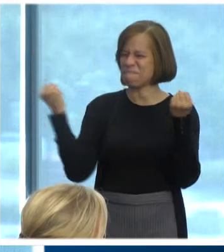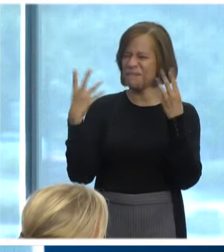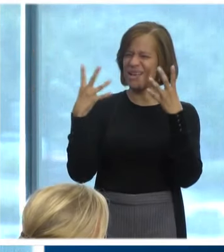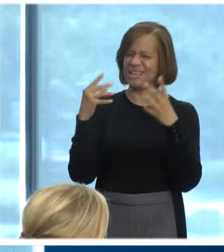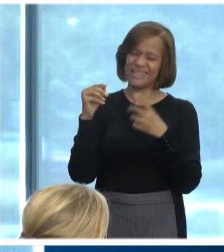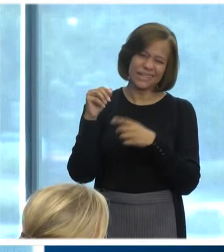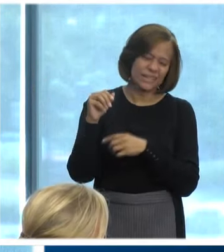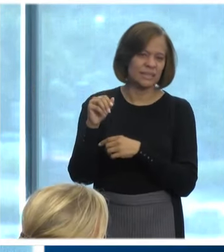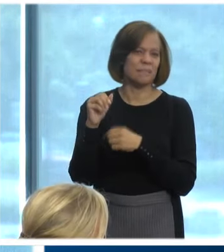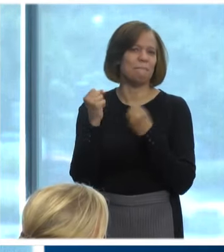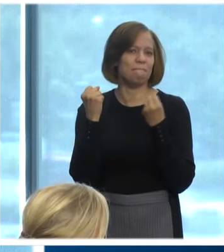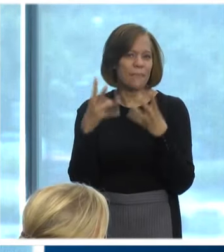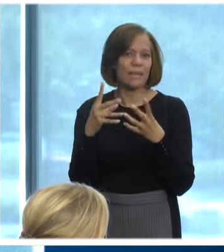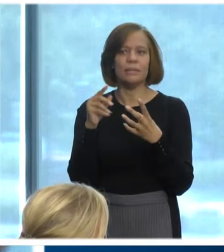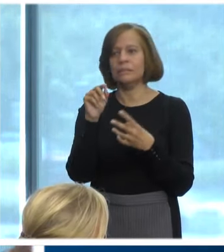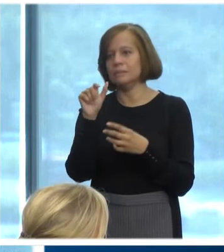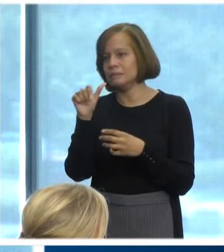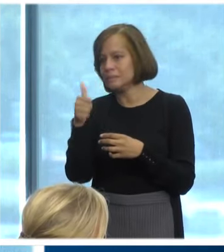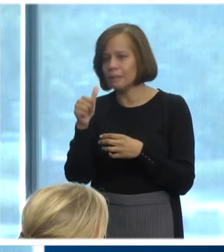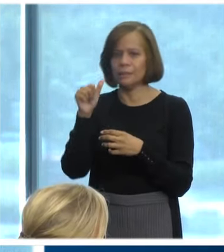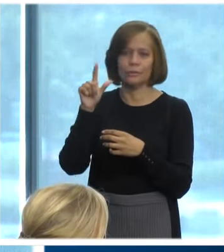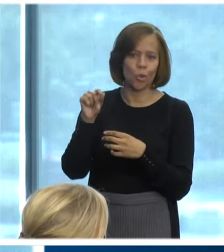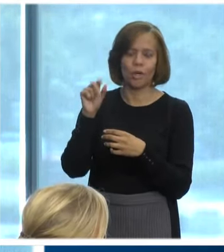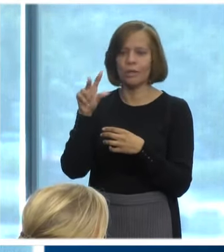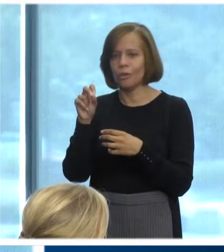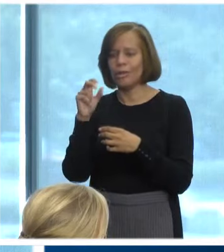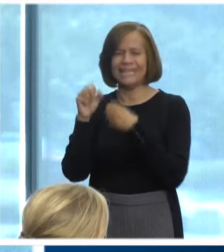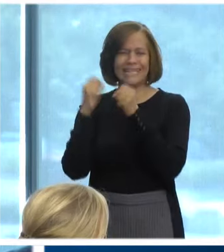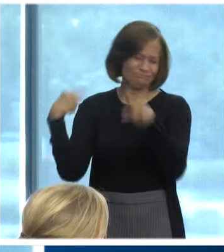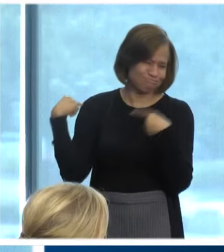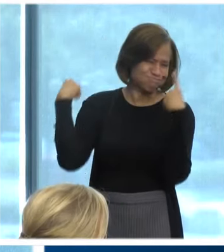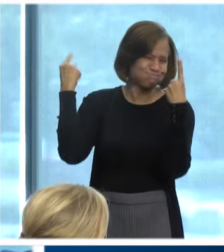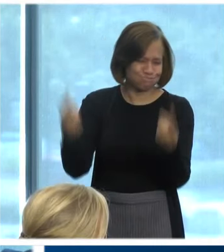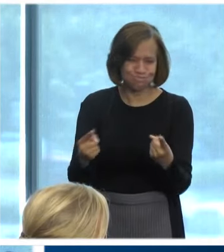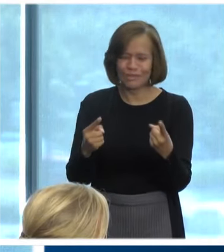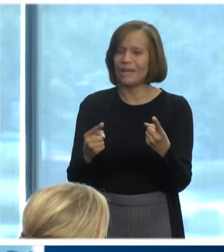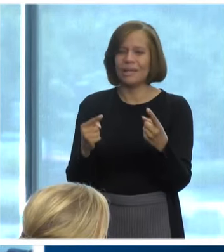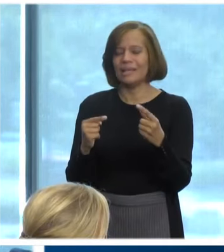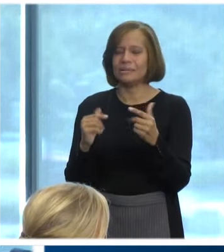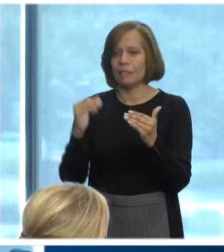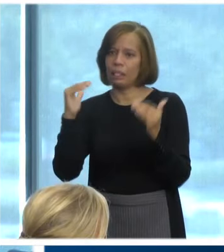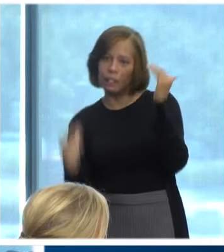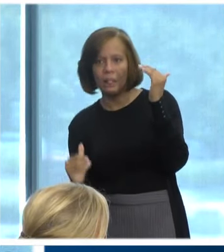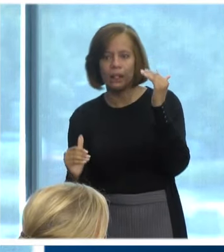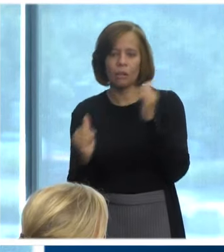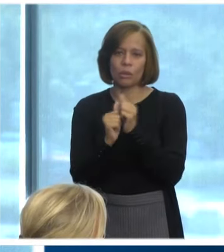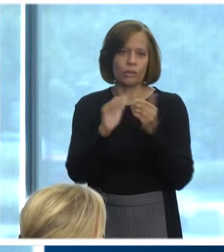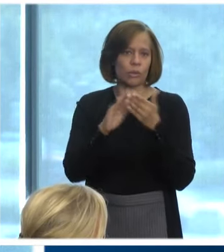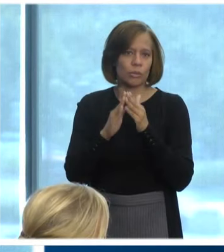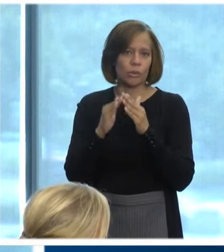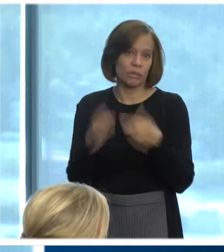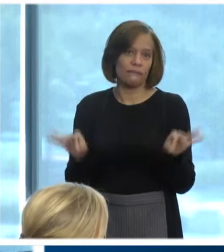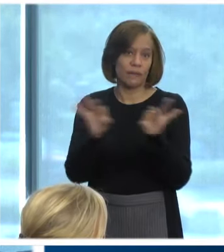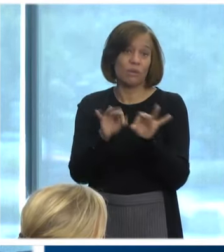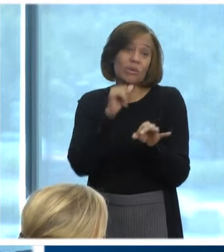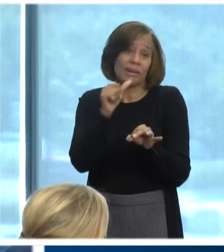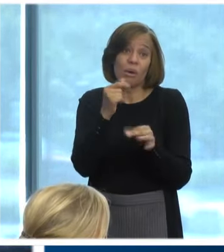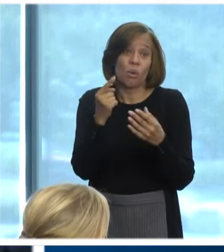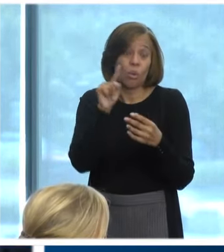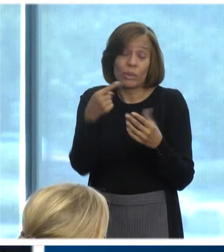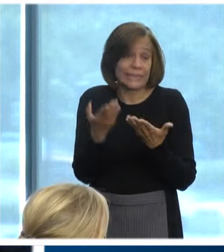decades of a contract that's out of whack with our community's values. And they're out of whack, quite honestly, with communities' values around the country.